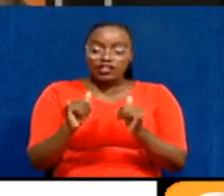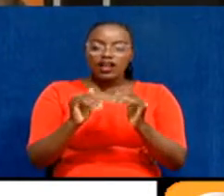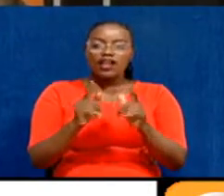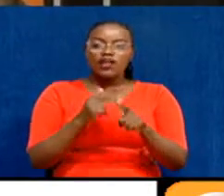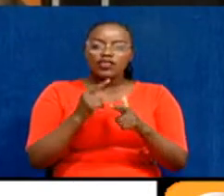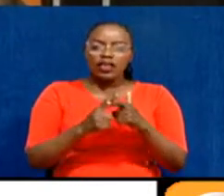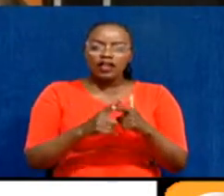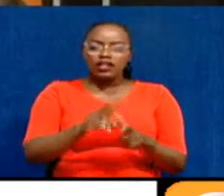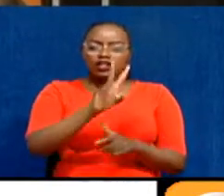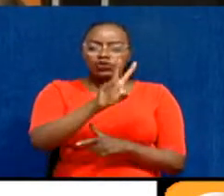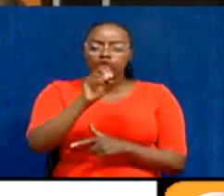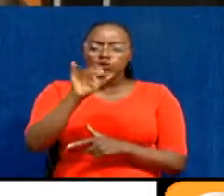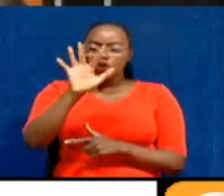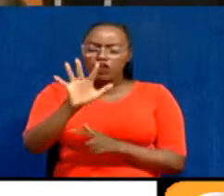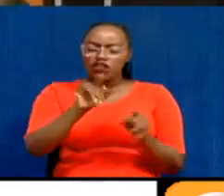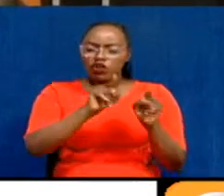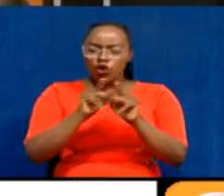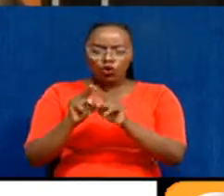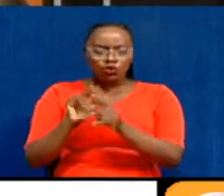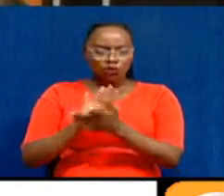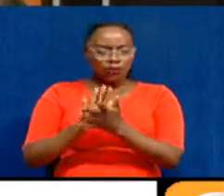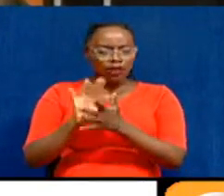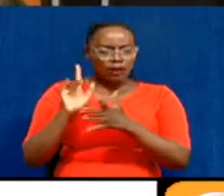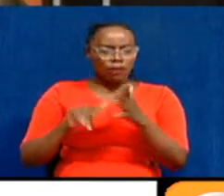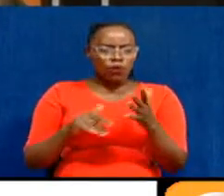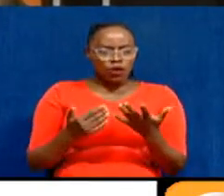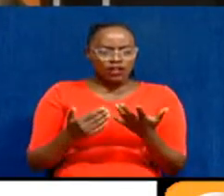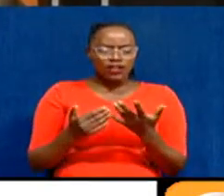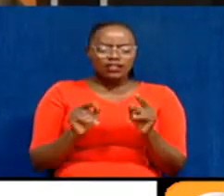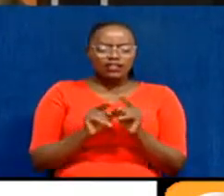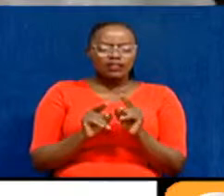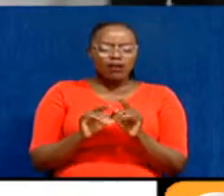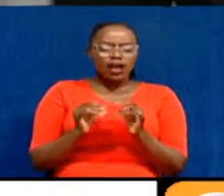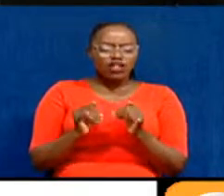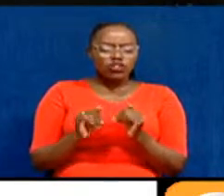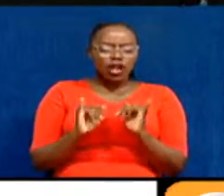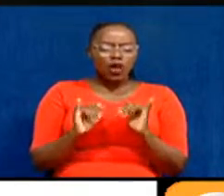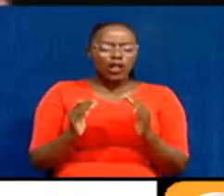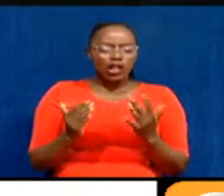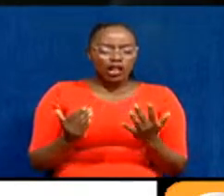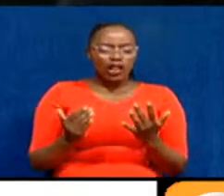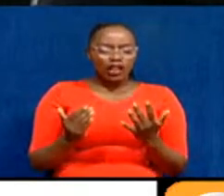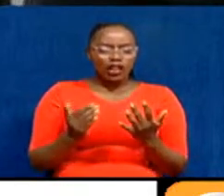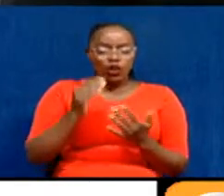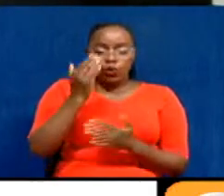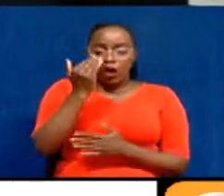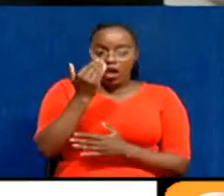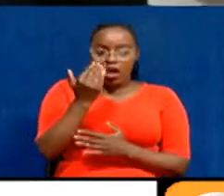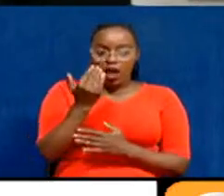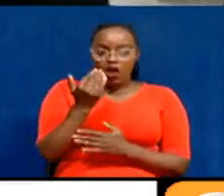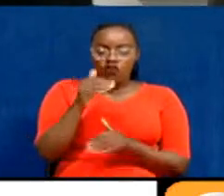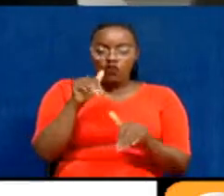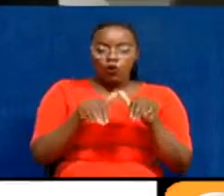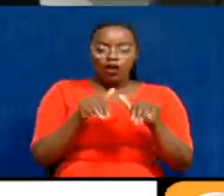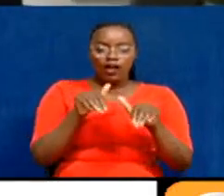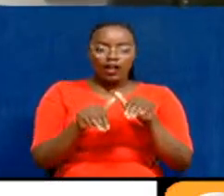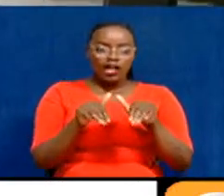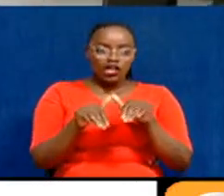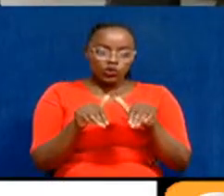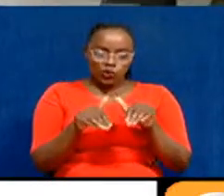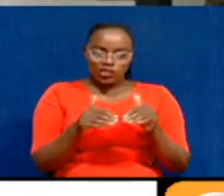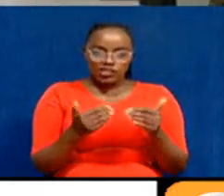And then 2005 also became a test run. Yes, for